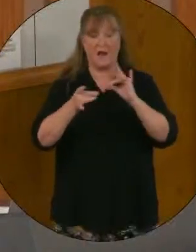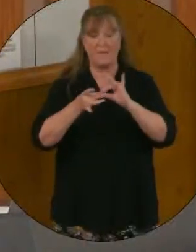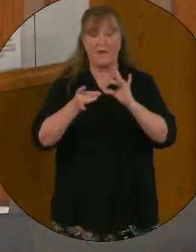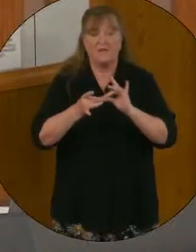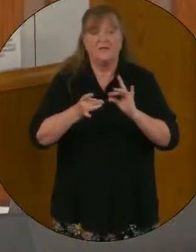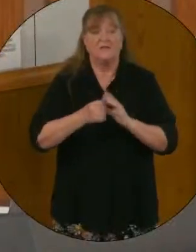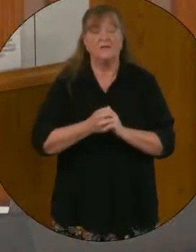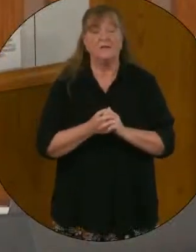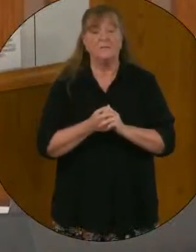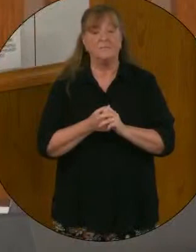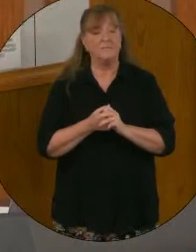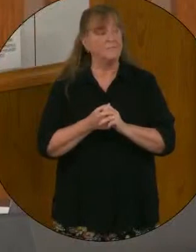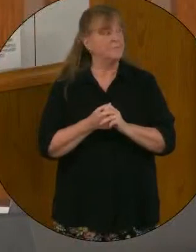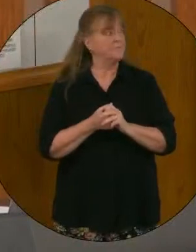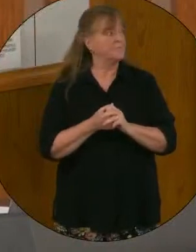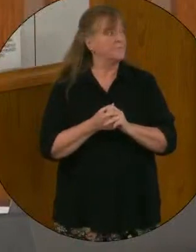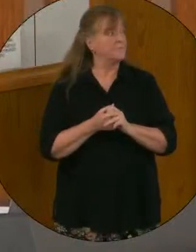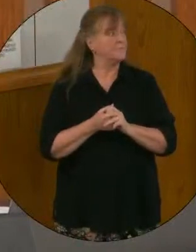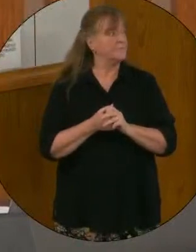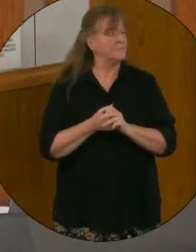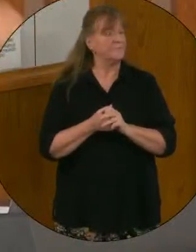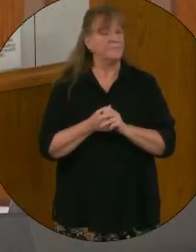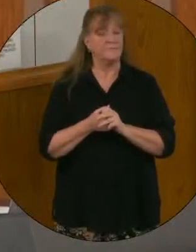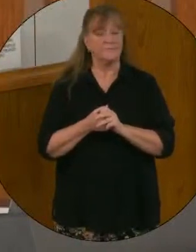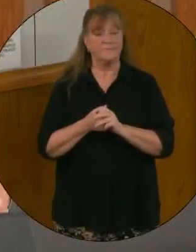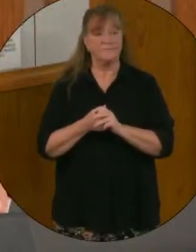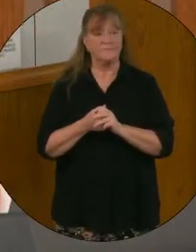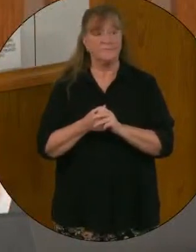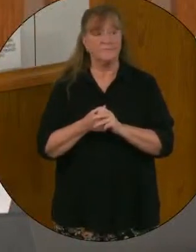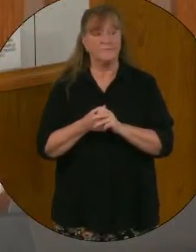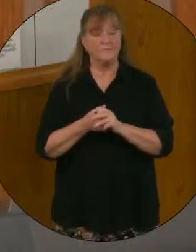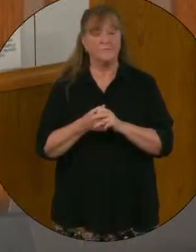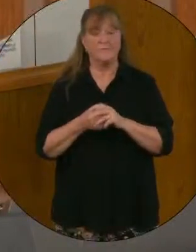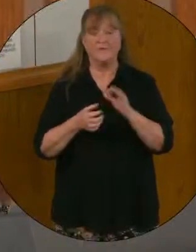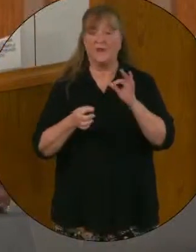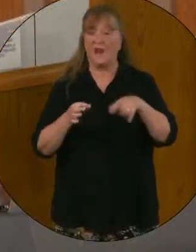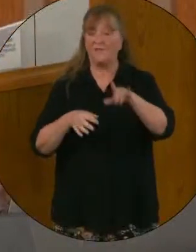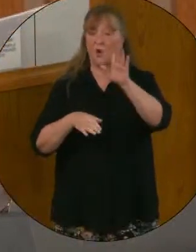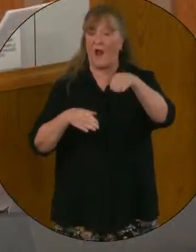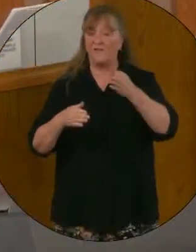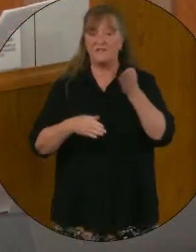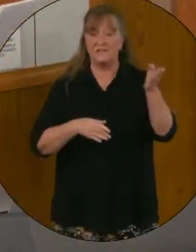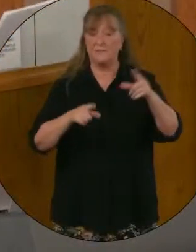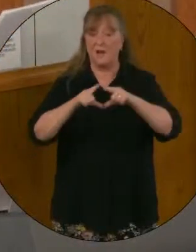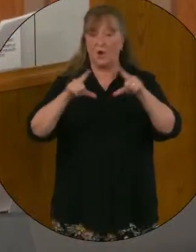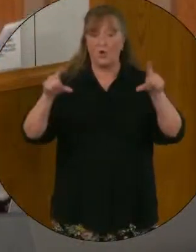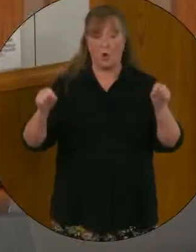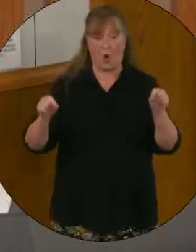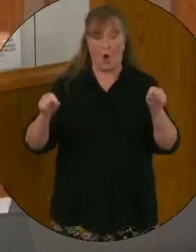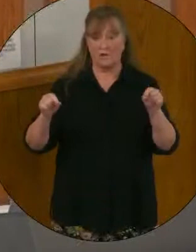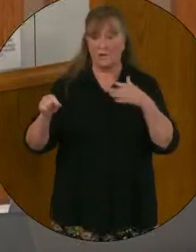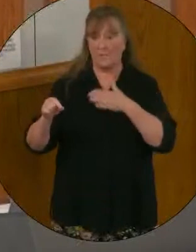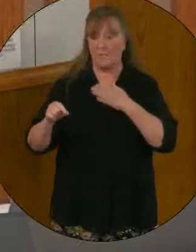submitting a yellow card. If you haven't done so, please do so now.